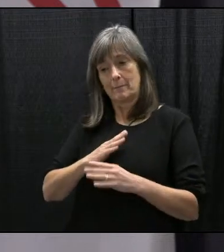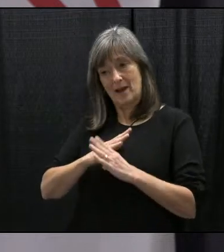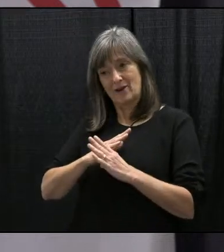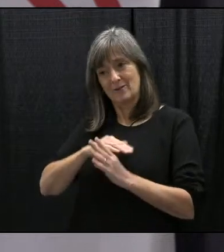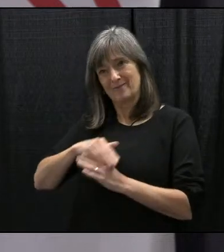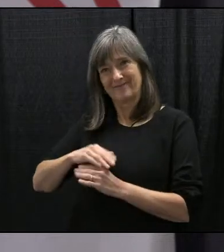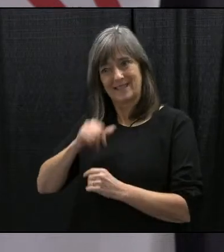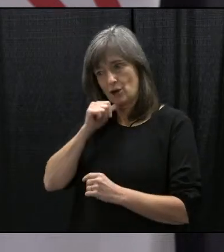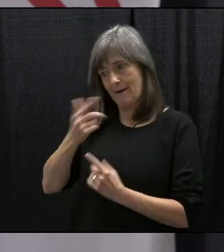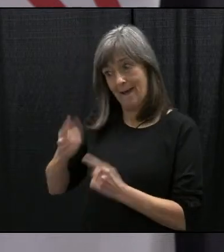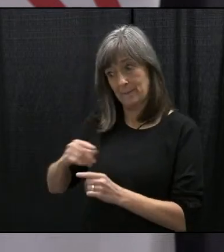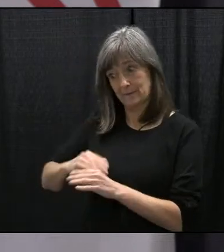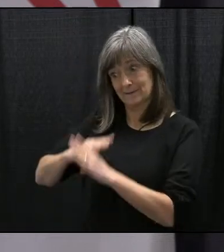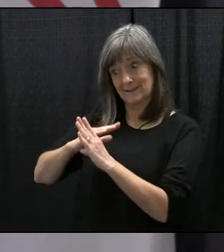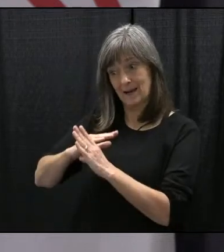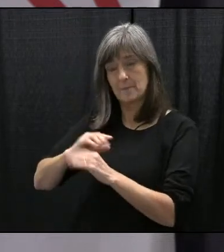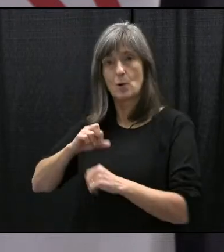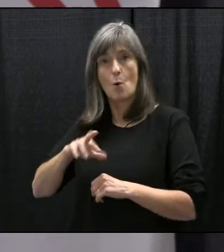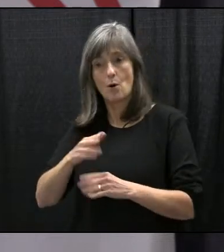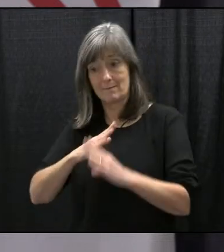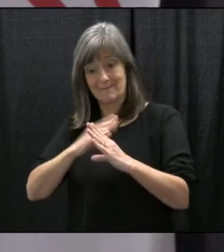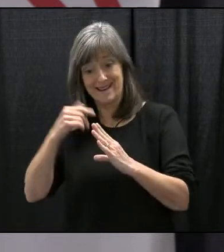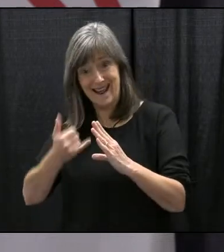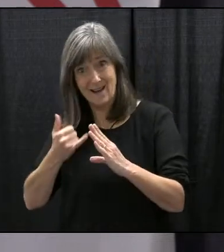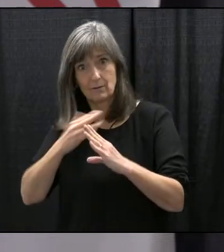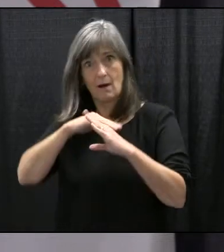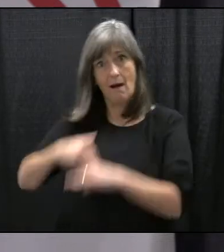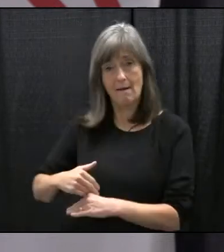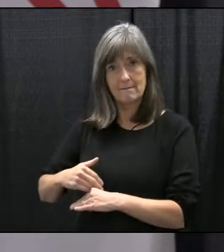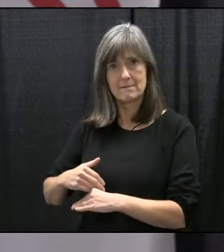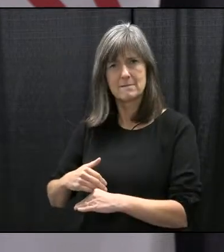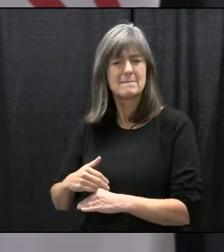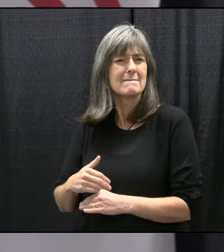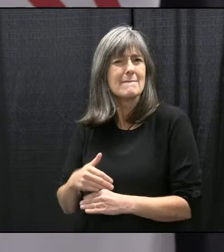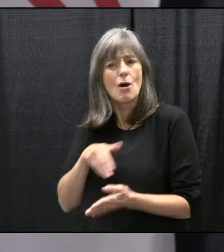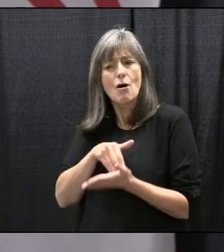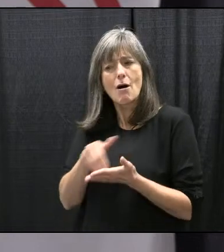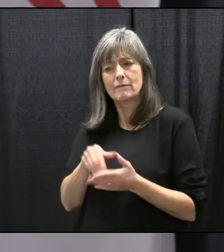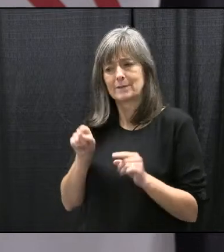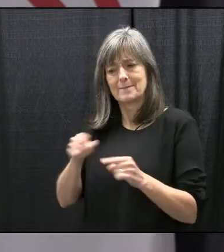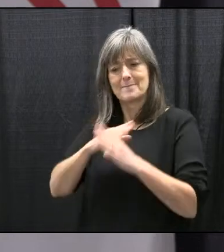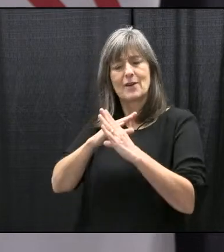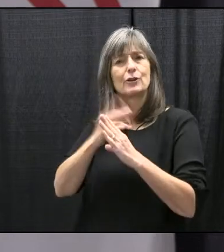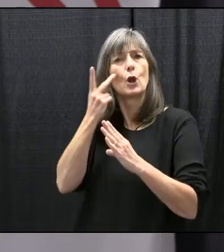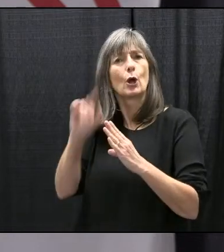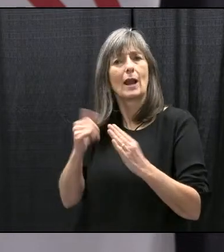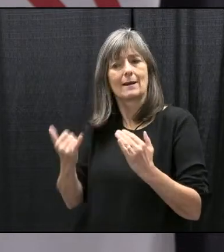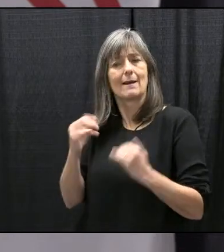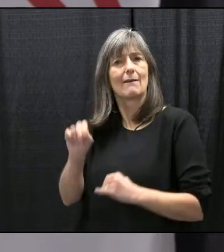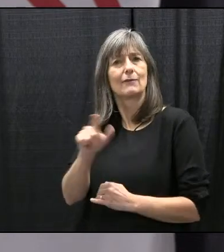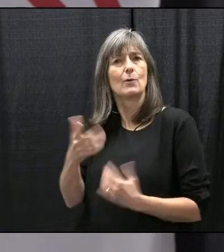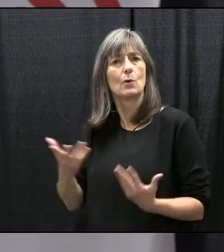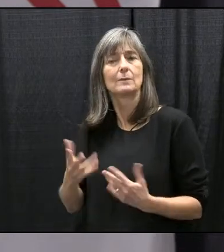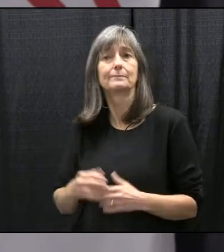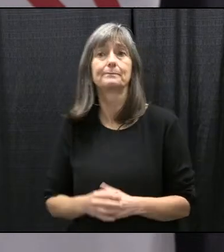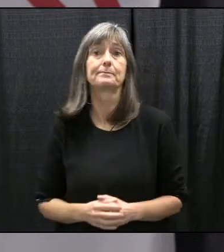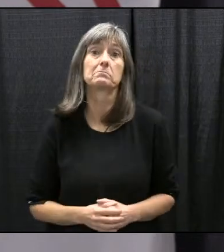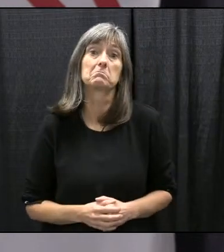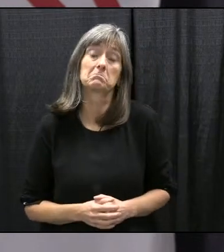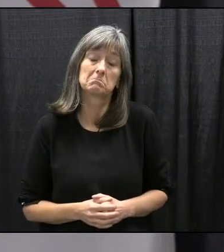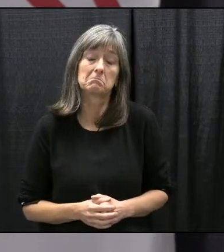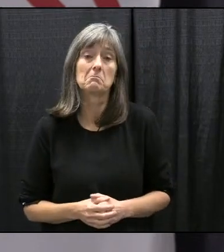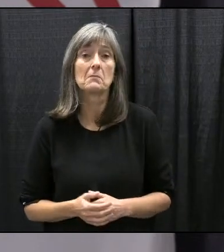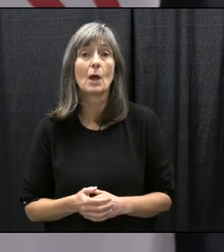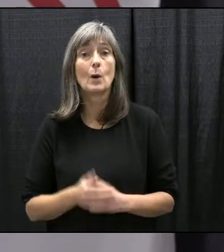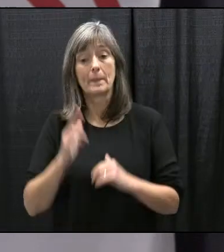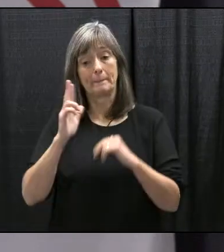community. What are some of the common barriers that exist in Newfoundland and Labrador right now? Well, you can look at